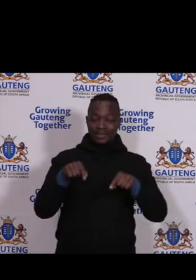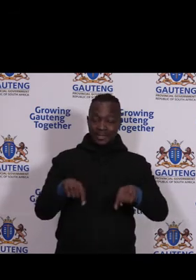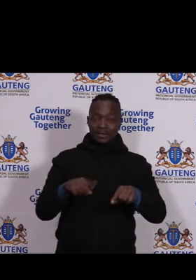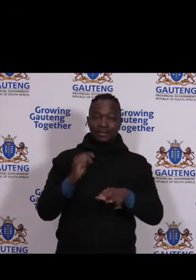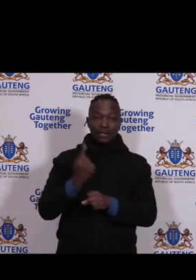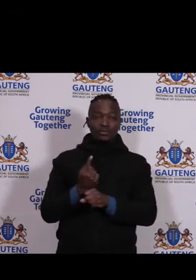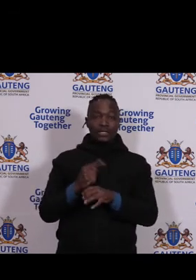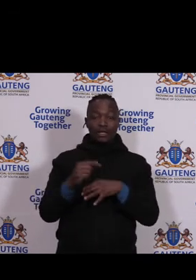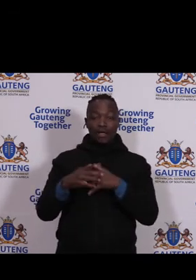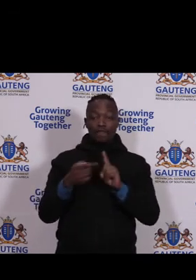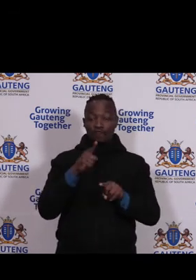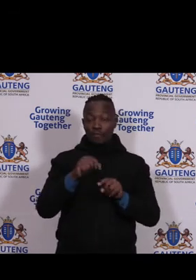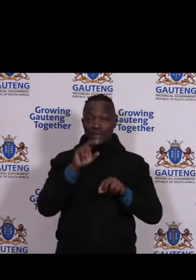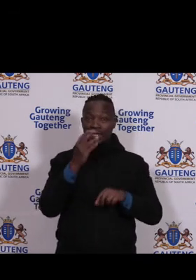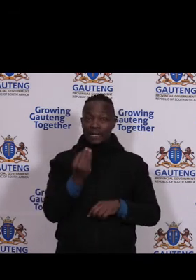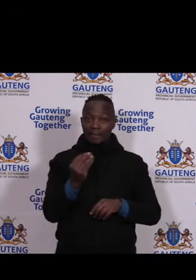and out of that number,